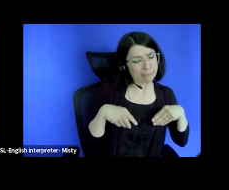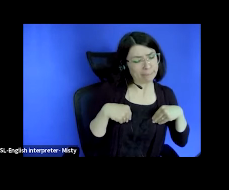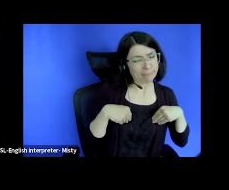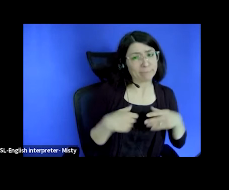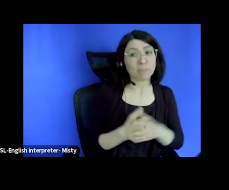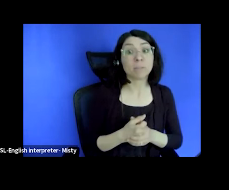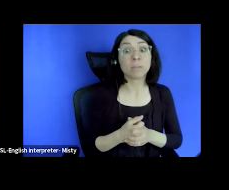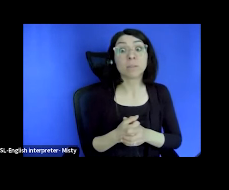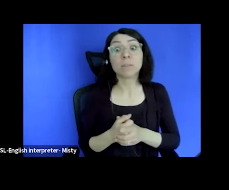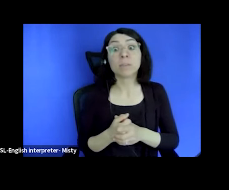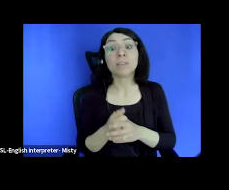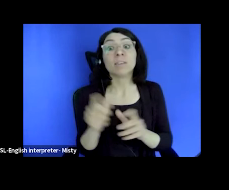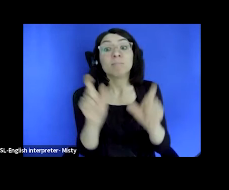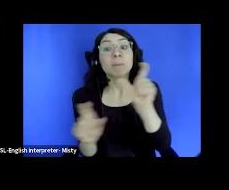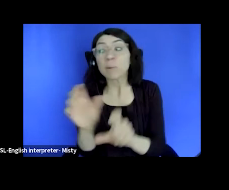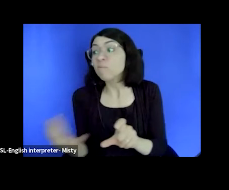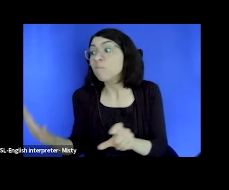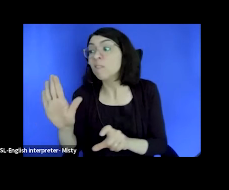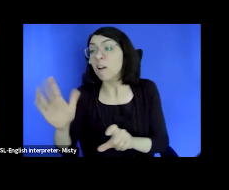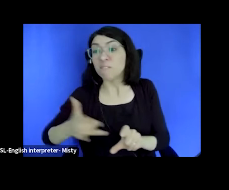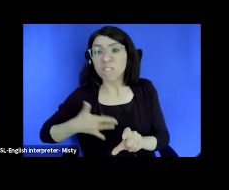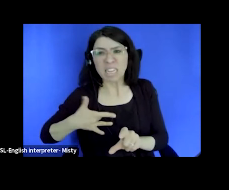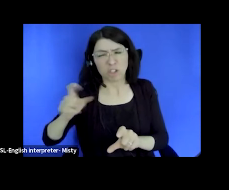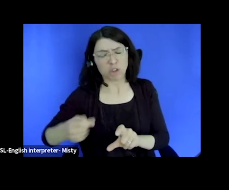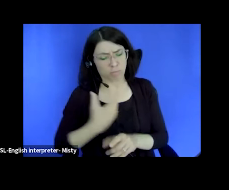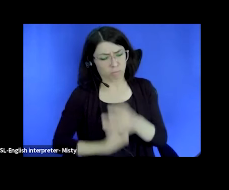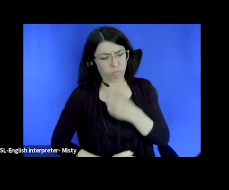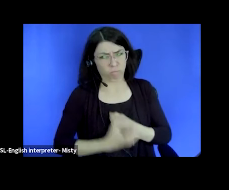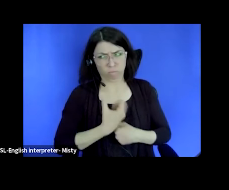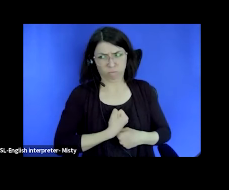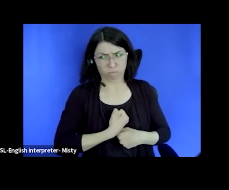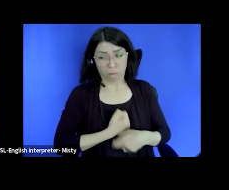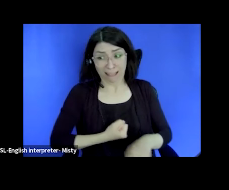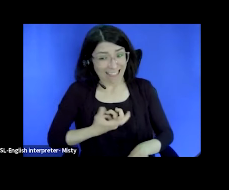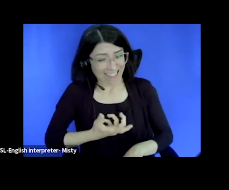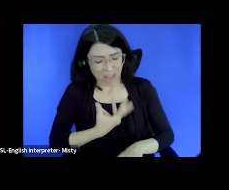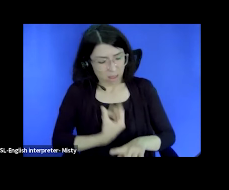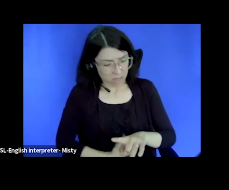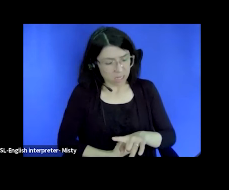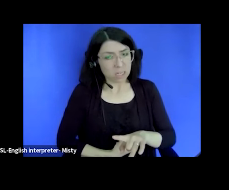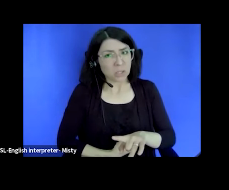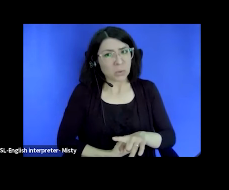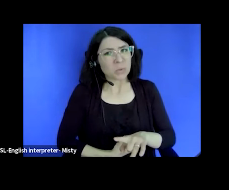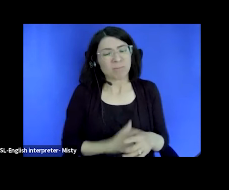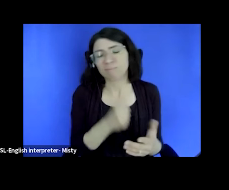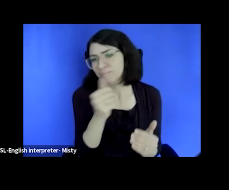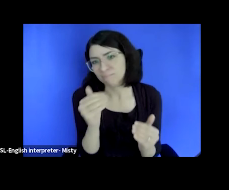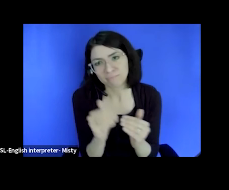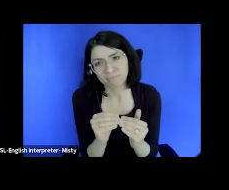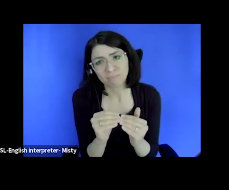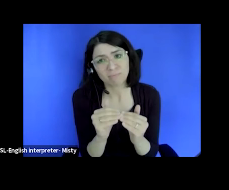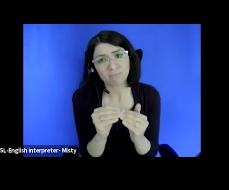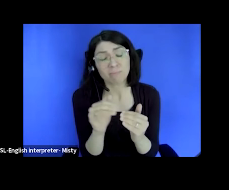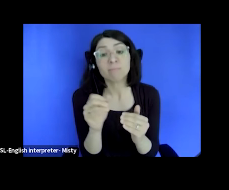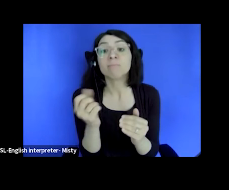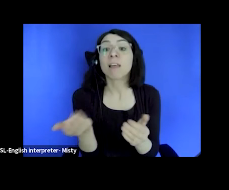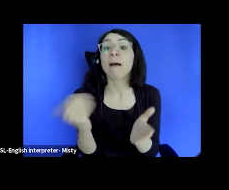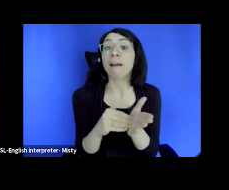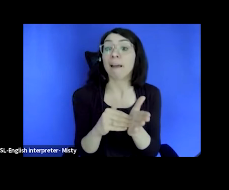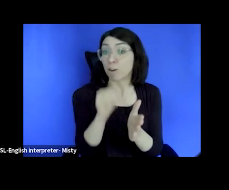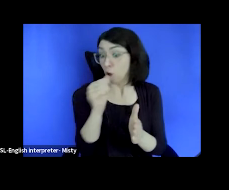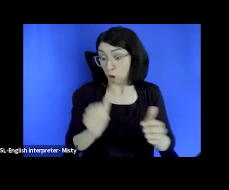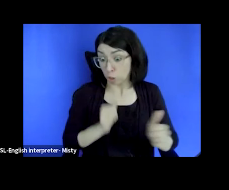themselves. Okay. Absolutely unfair to yourself if you think like this, but it is a very common unassertive thought.